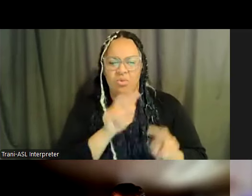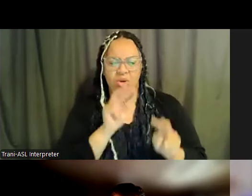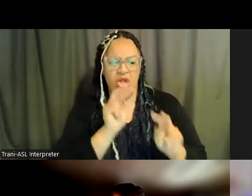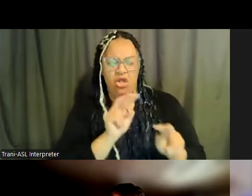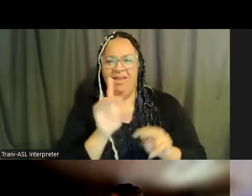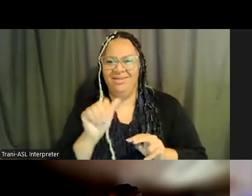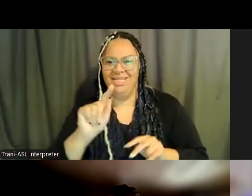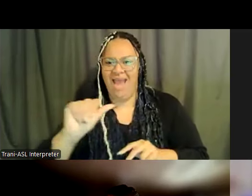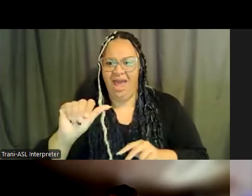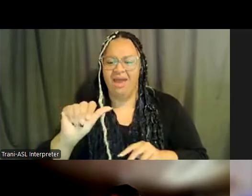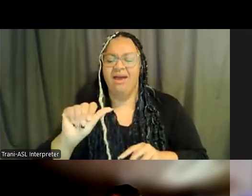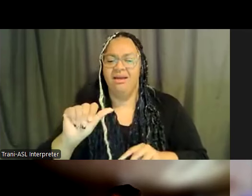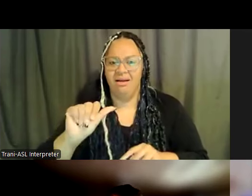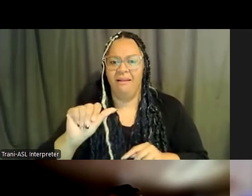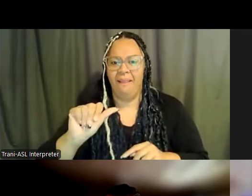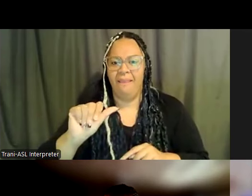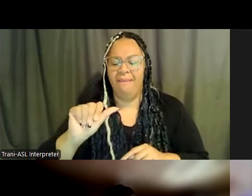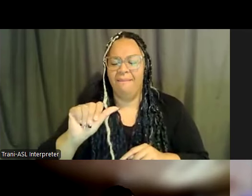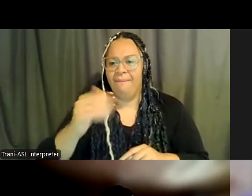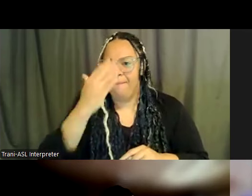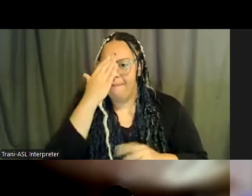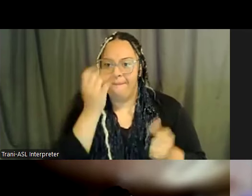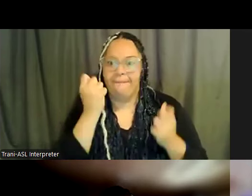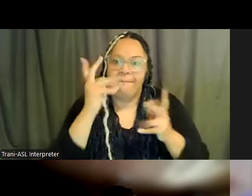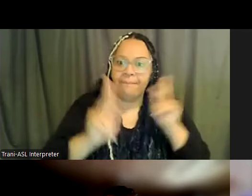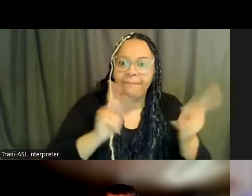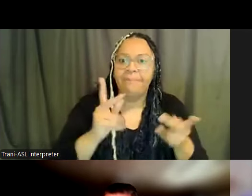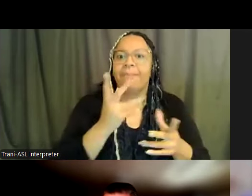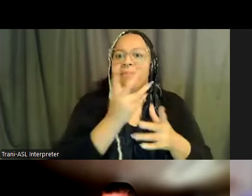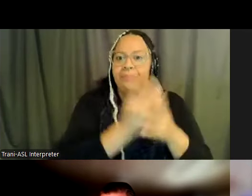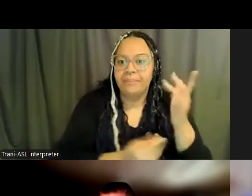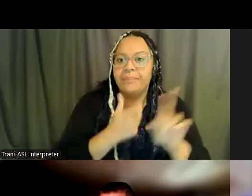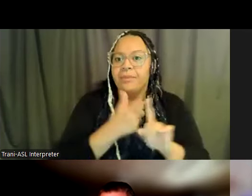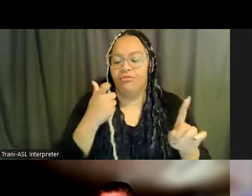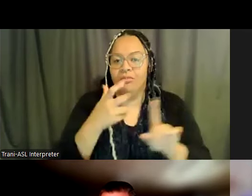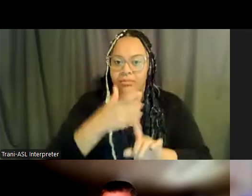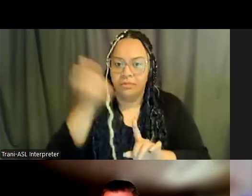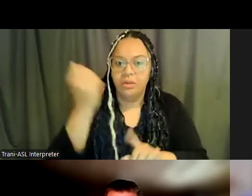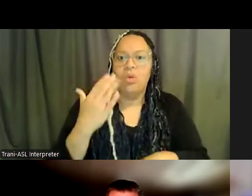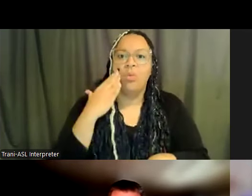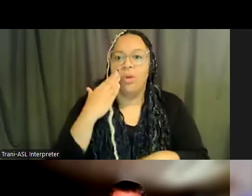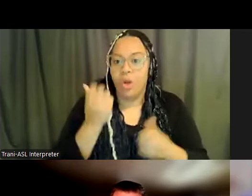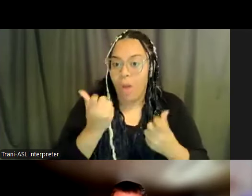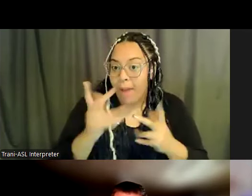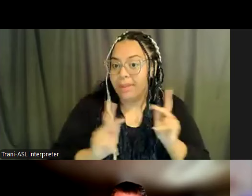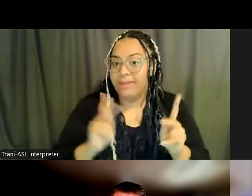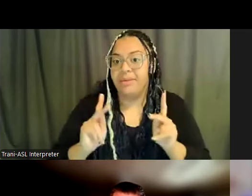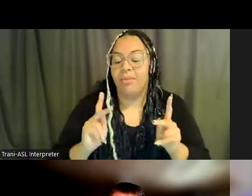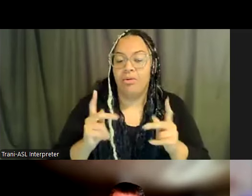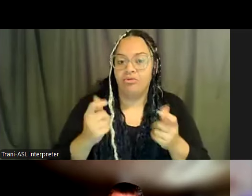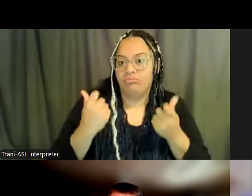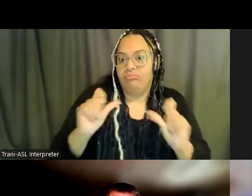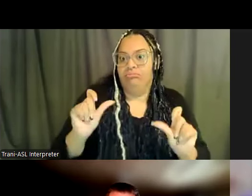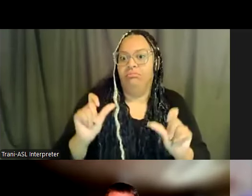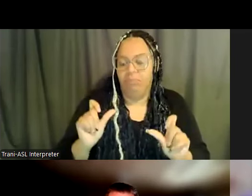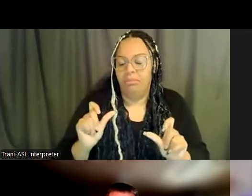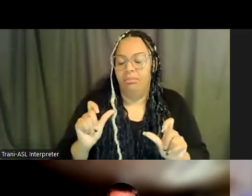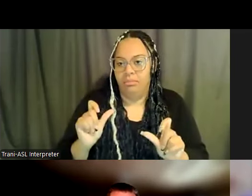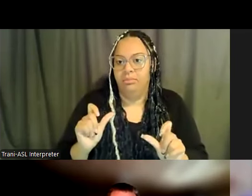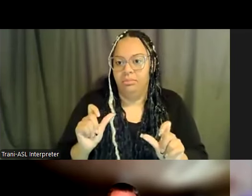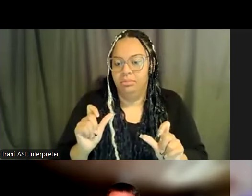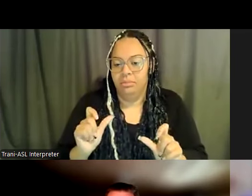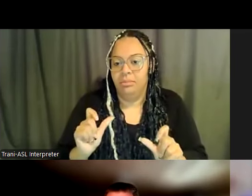data, we know how many people die by suicide. We have a rough number of how many people attempt suicide. But when you think about the